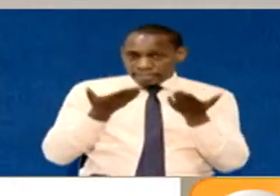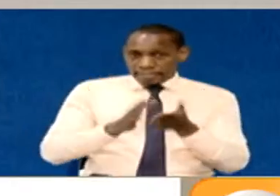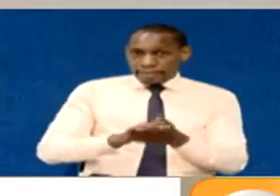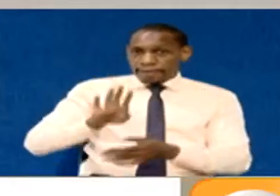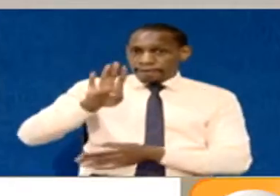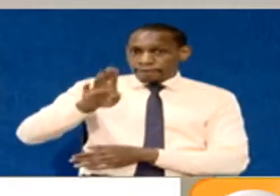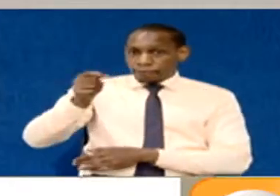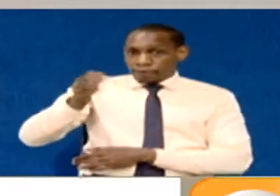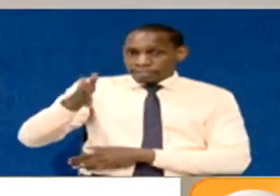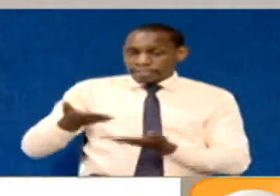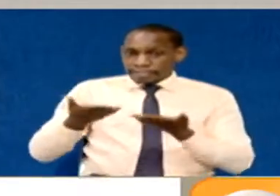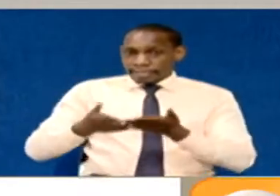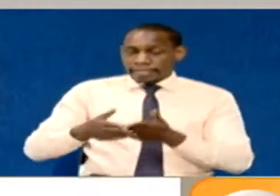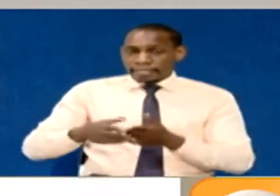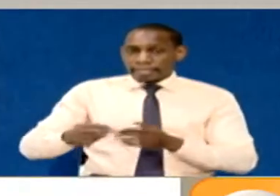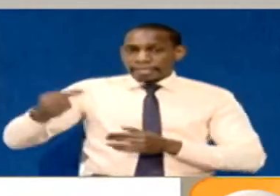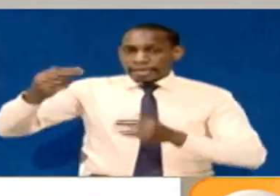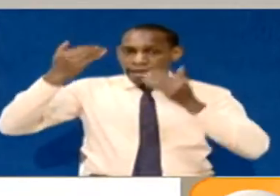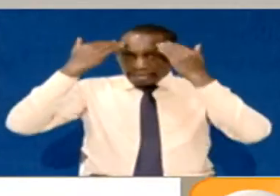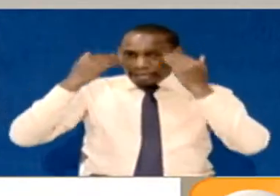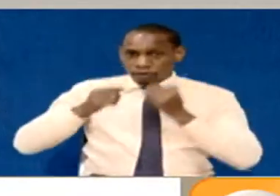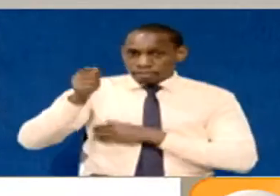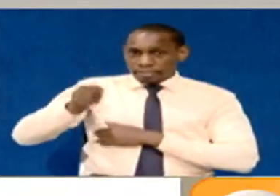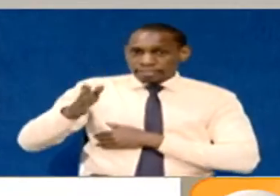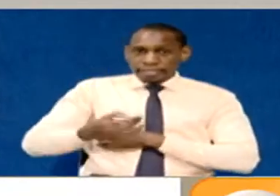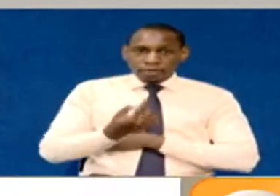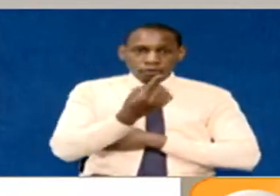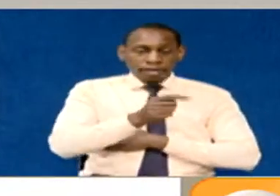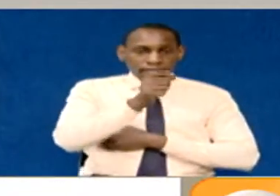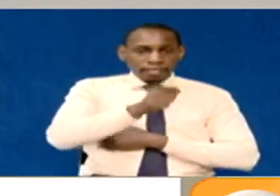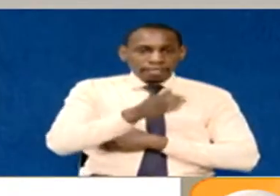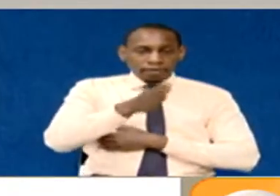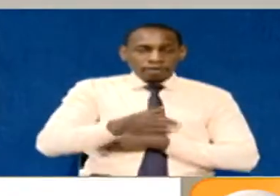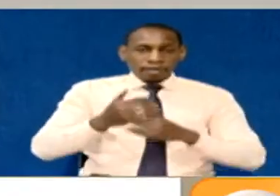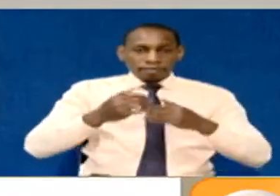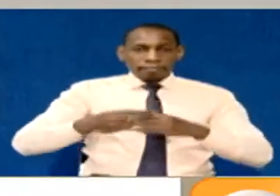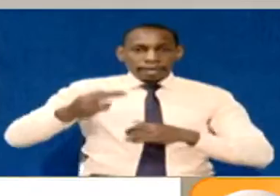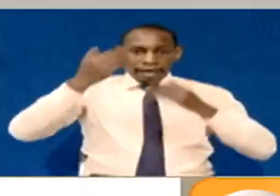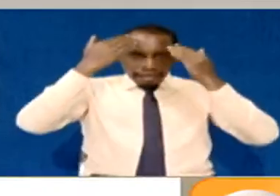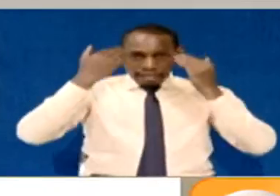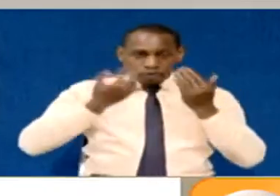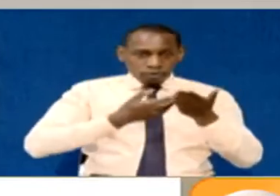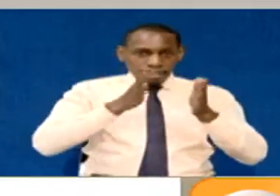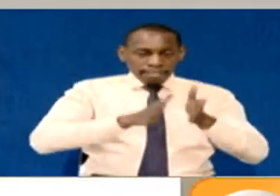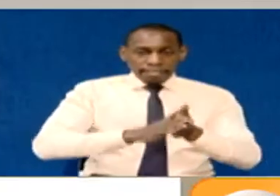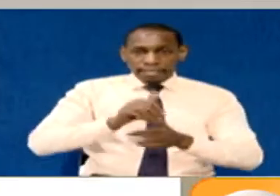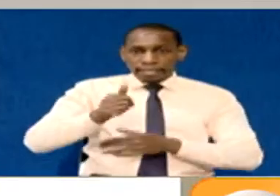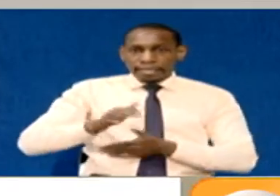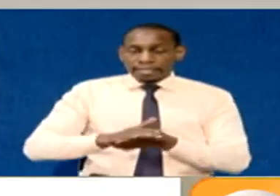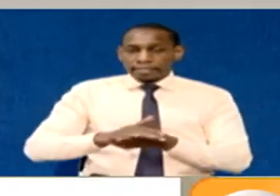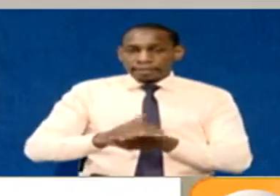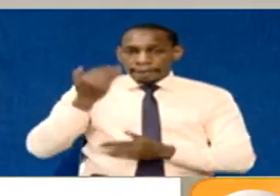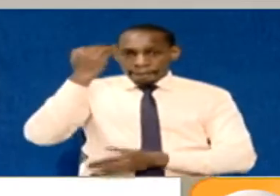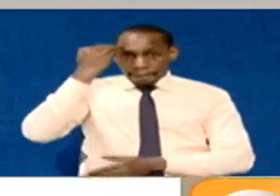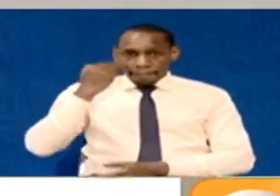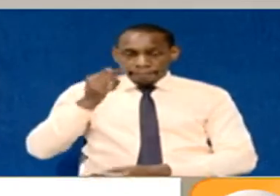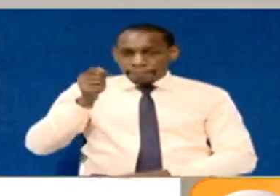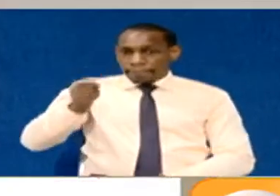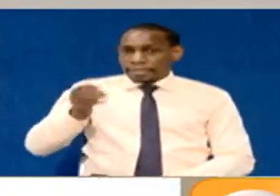are currently High Court judges. One is the High Court Registrar. The other is a Chief Magistrate.